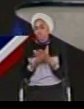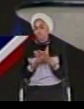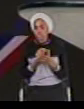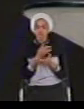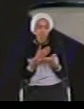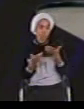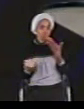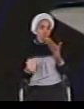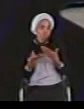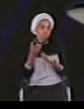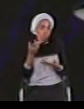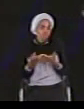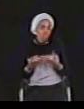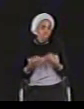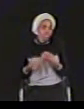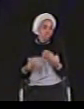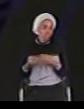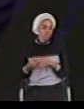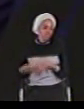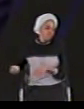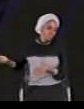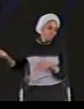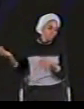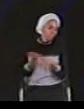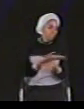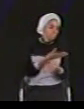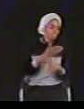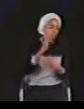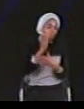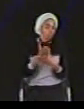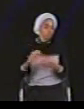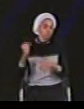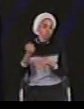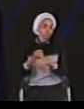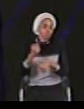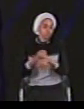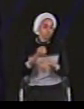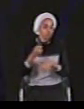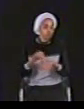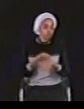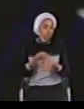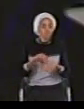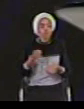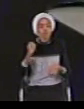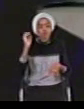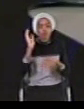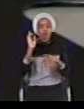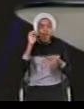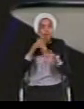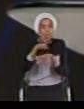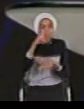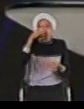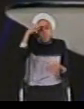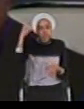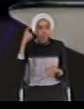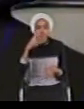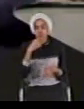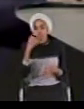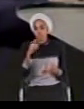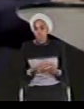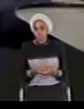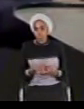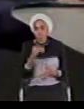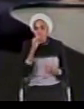might even throw some stones of criticism at you because you said that. If